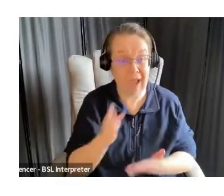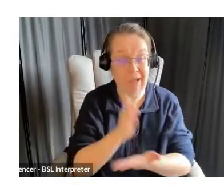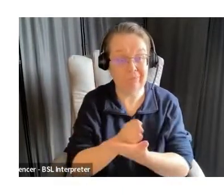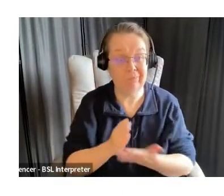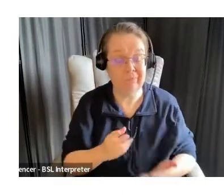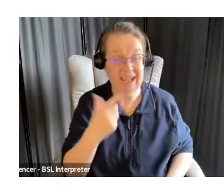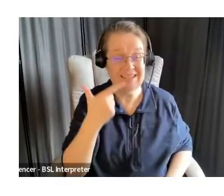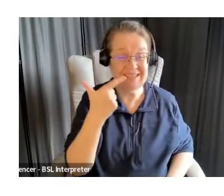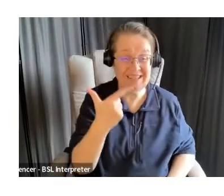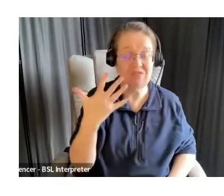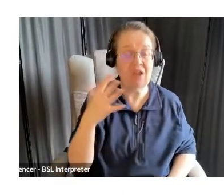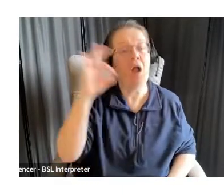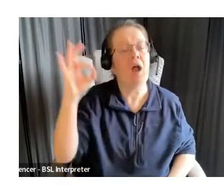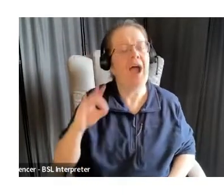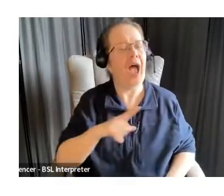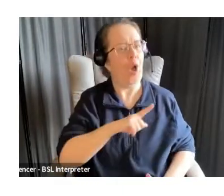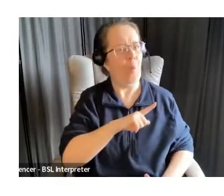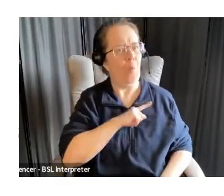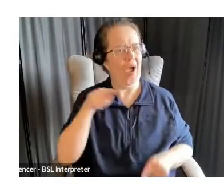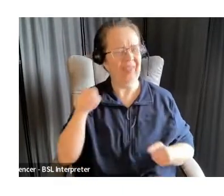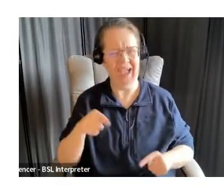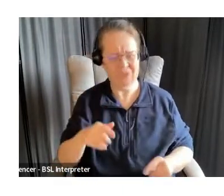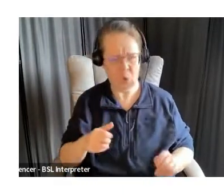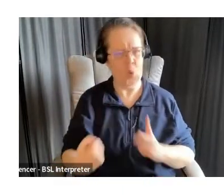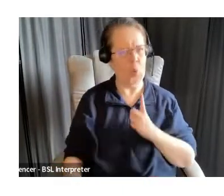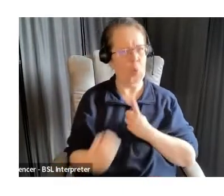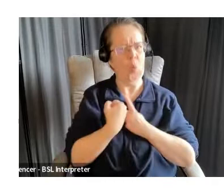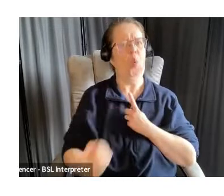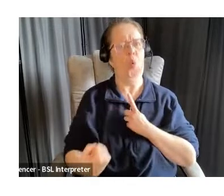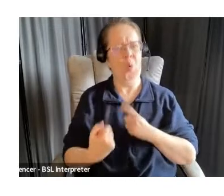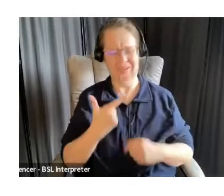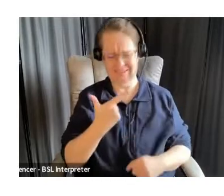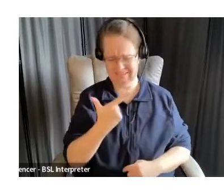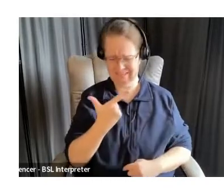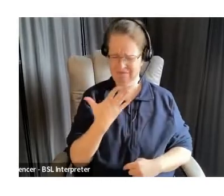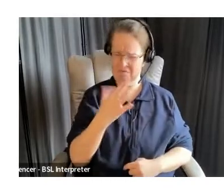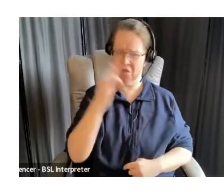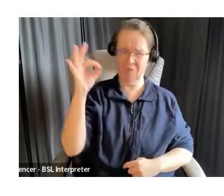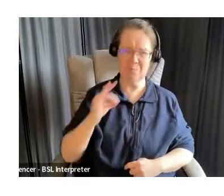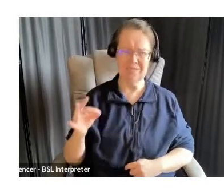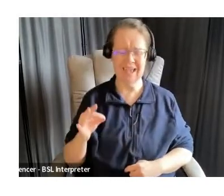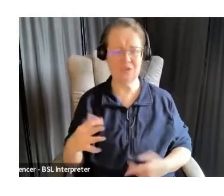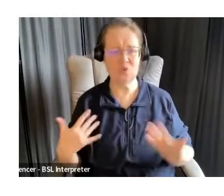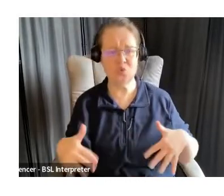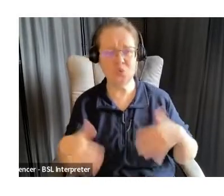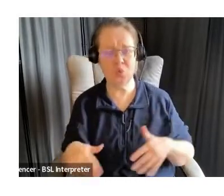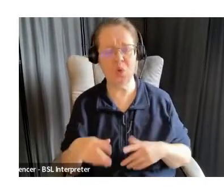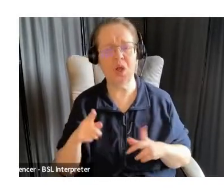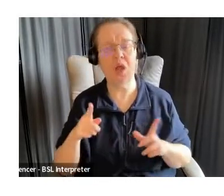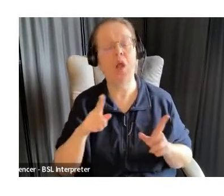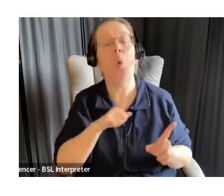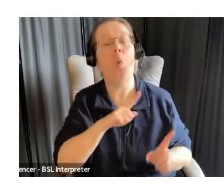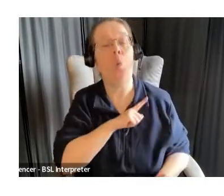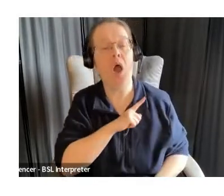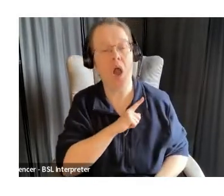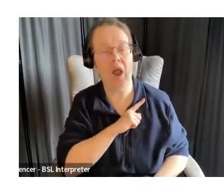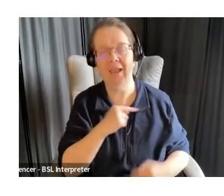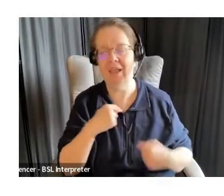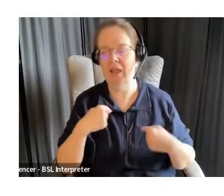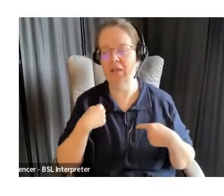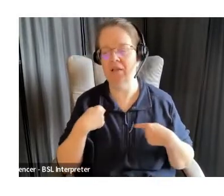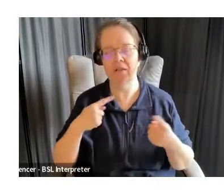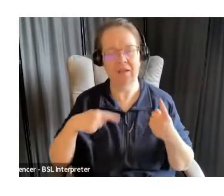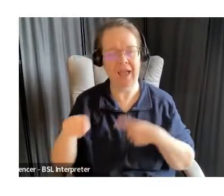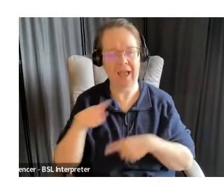So the reason why I wanted to bring this particular stat up is that, again, when we talk